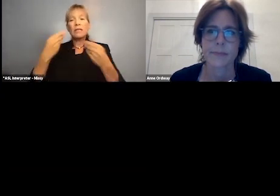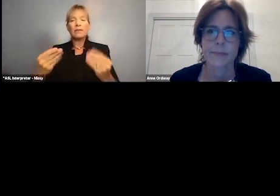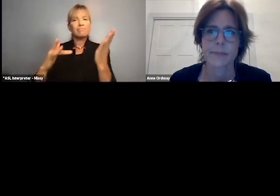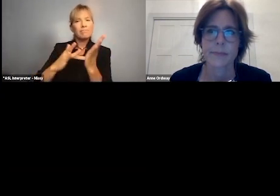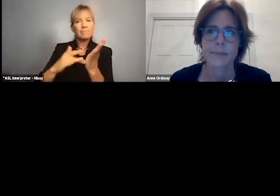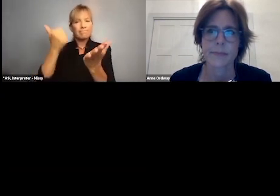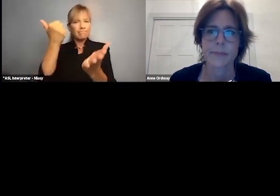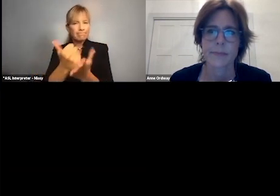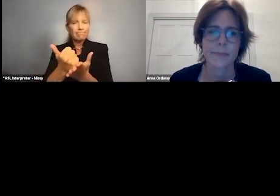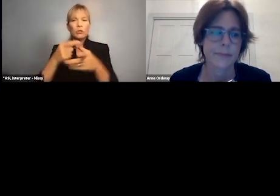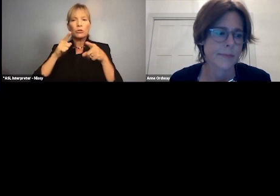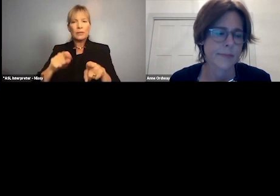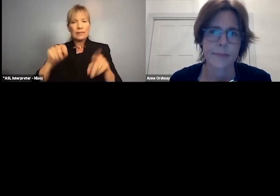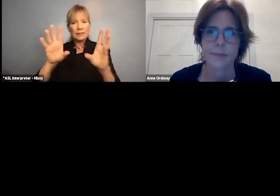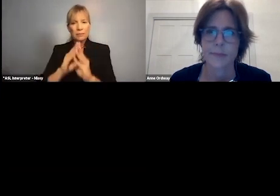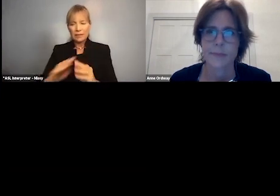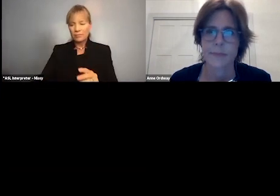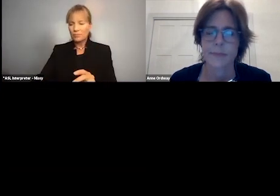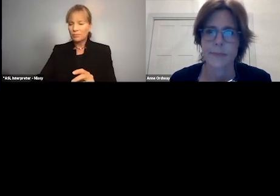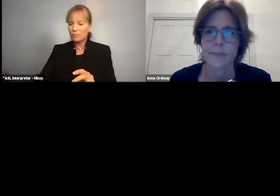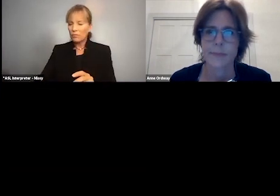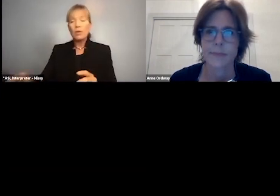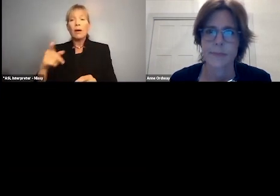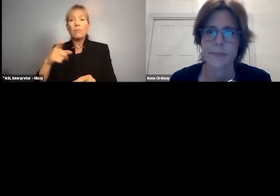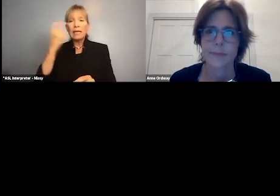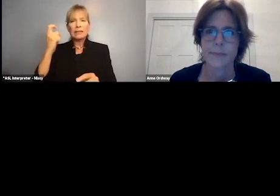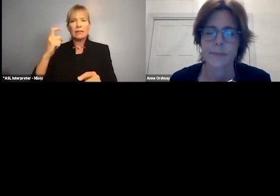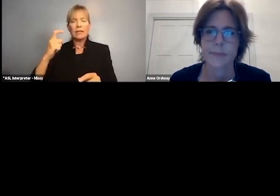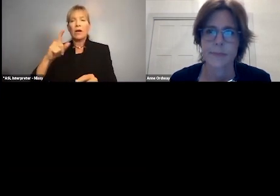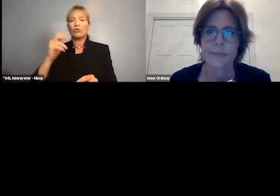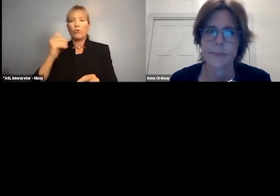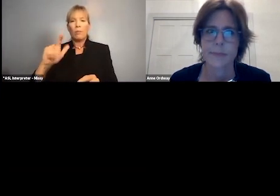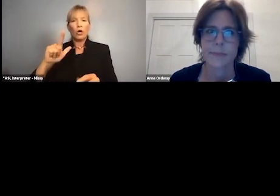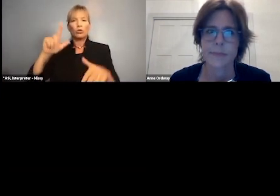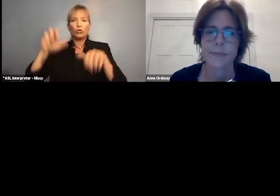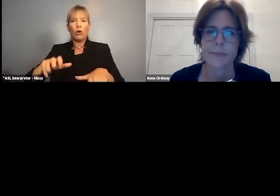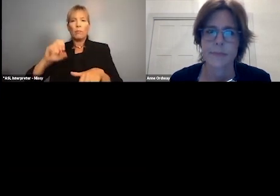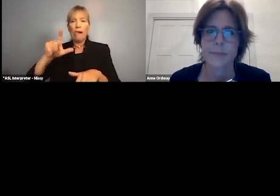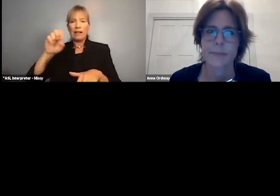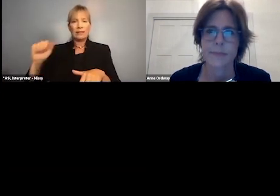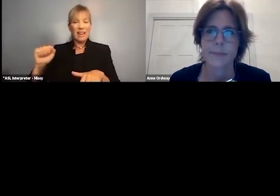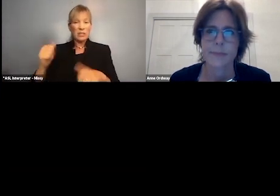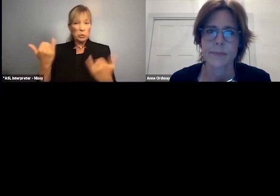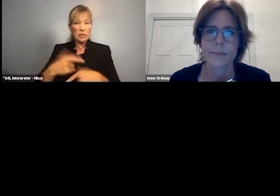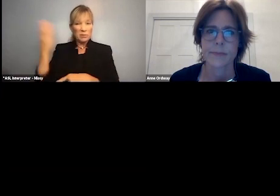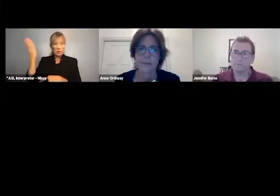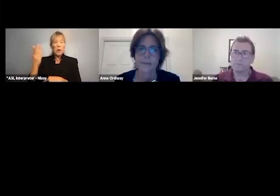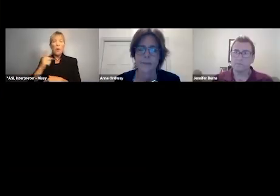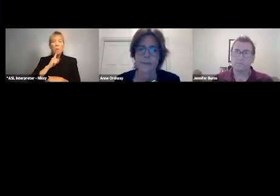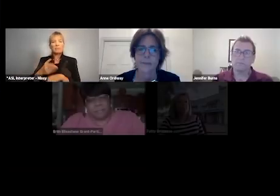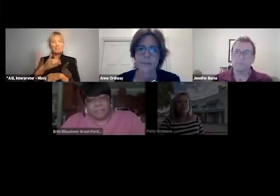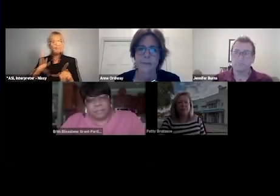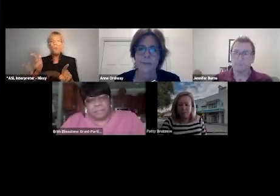technical assistance during the meeting. Due to Tropical Storm Elsa, the presentation that you will see today was